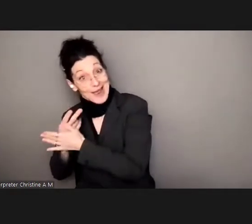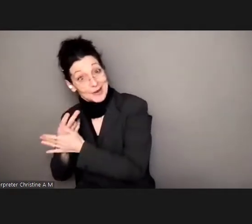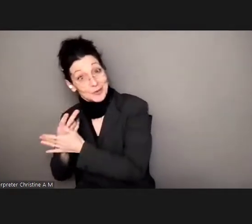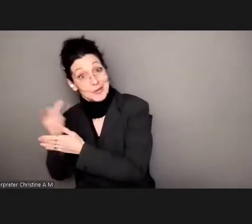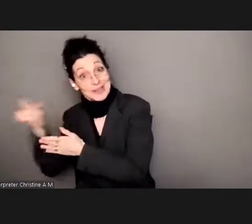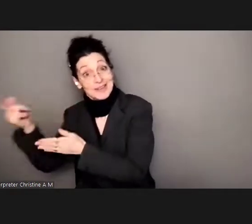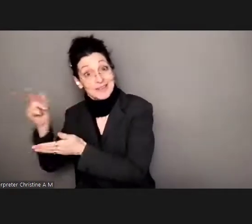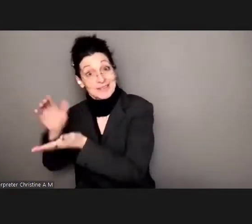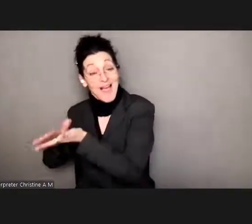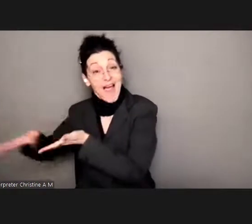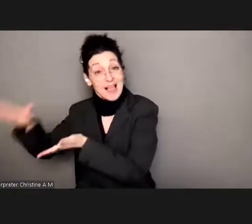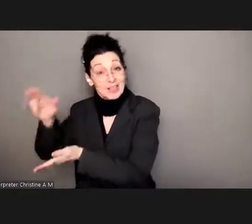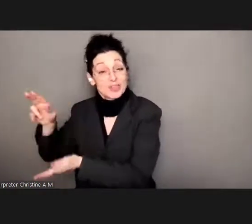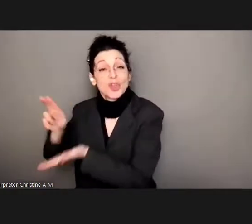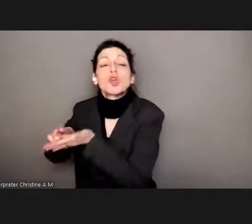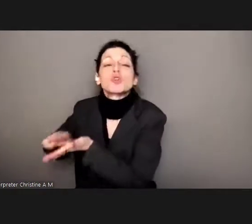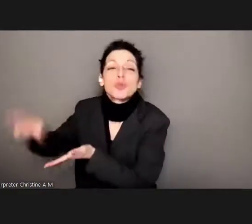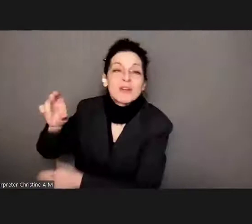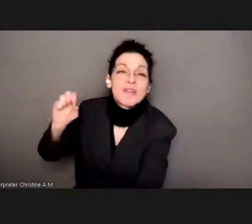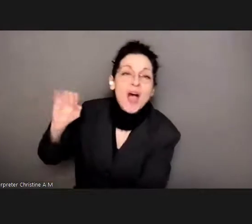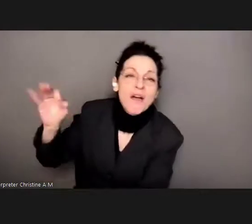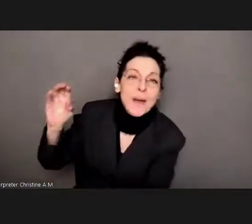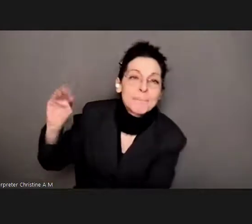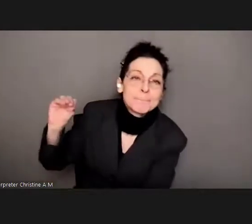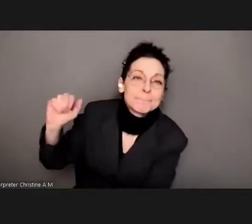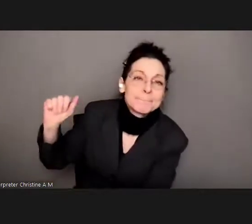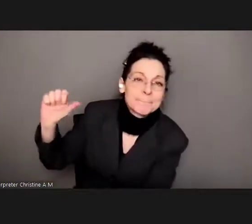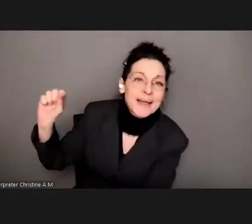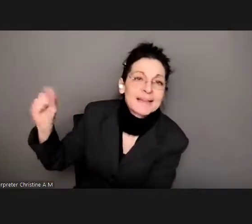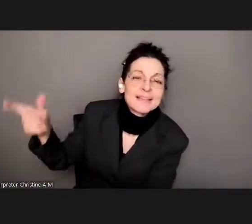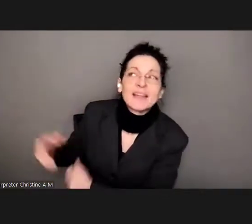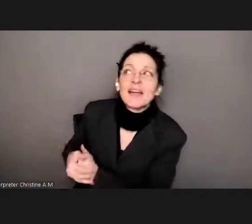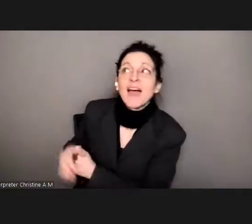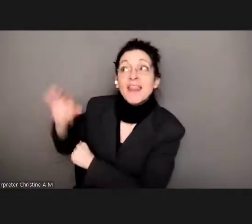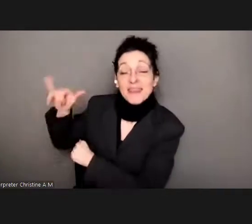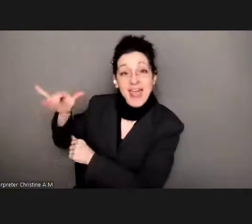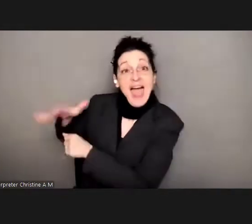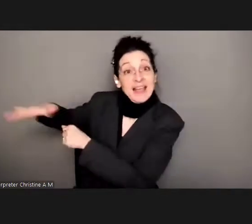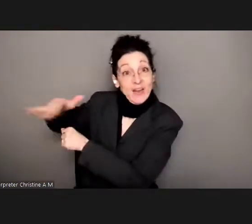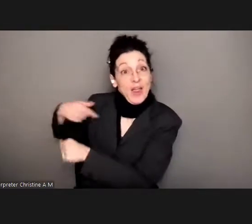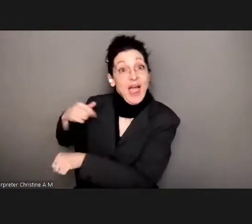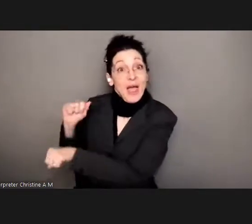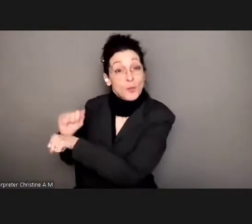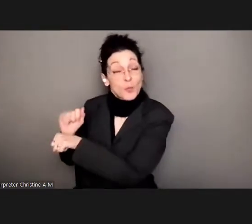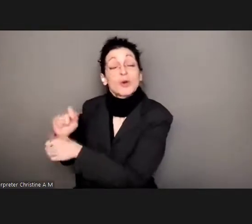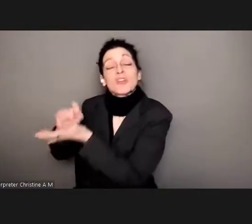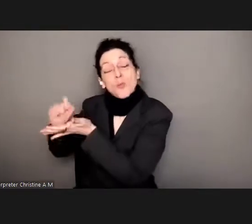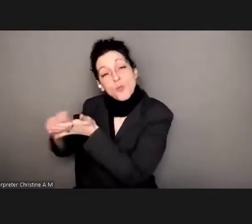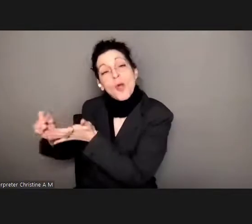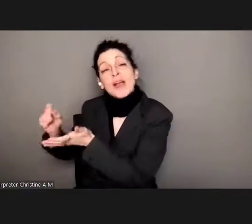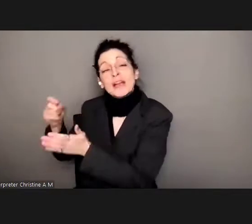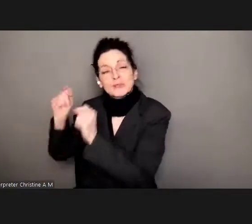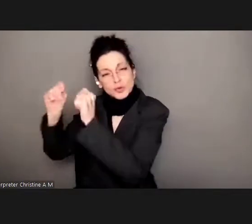I worked as a writing tutor at the Learning Disabilities Support Services Office.